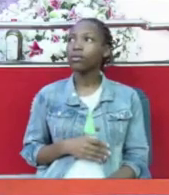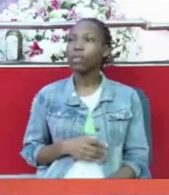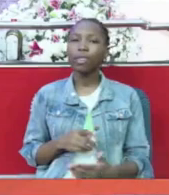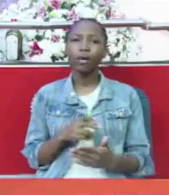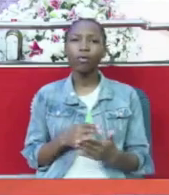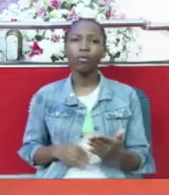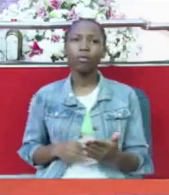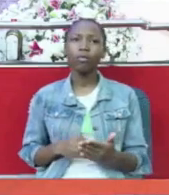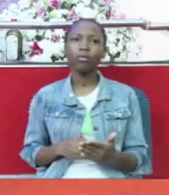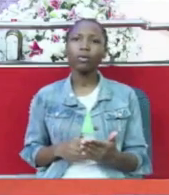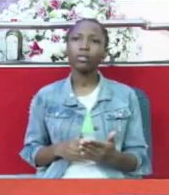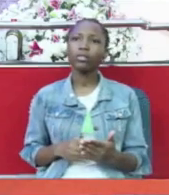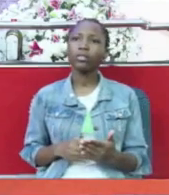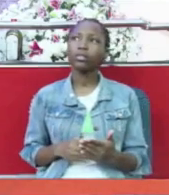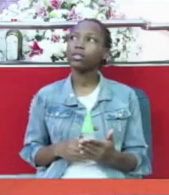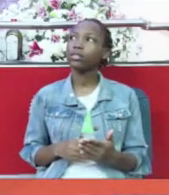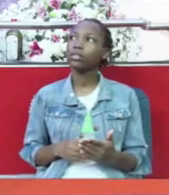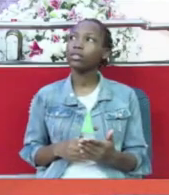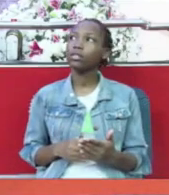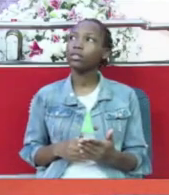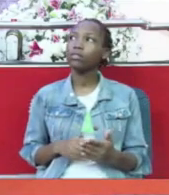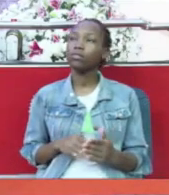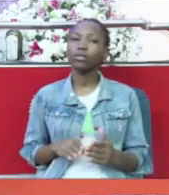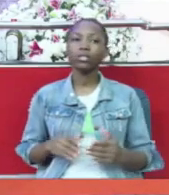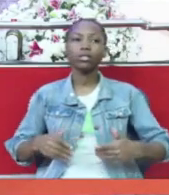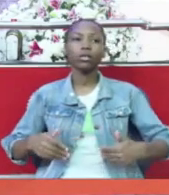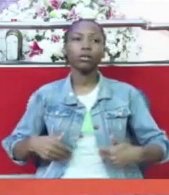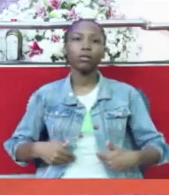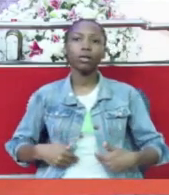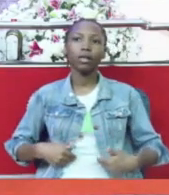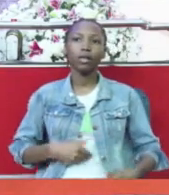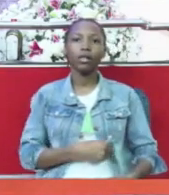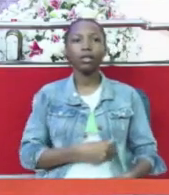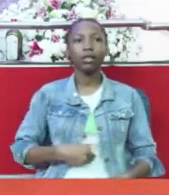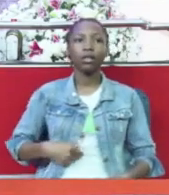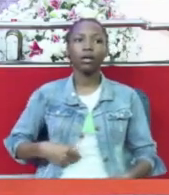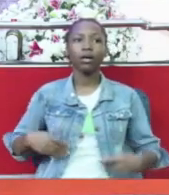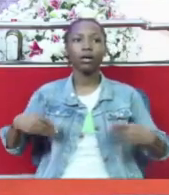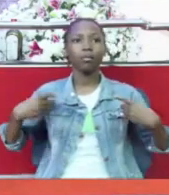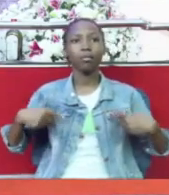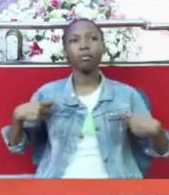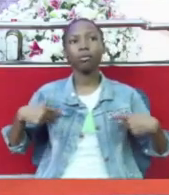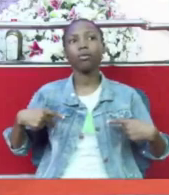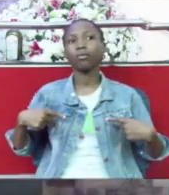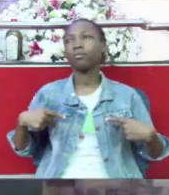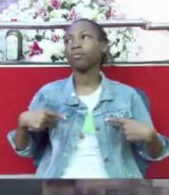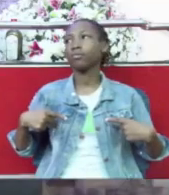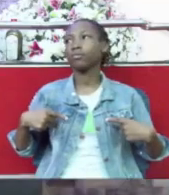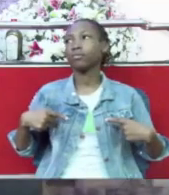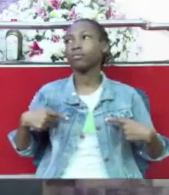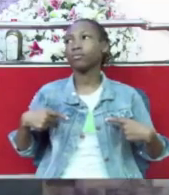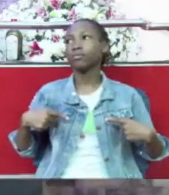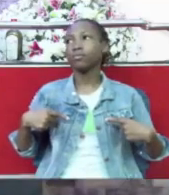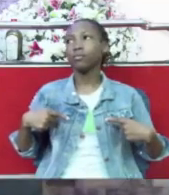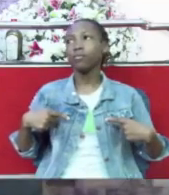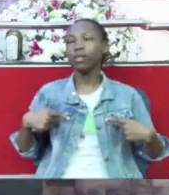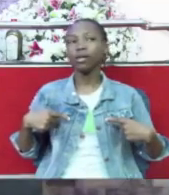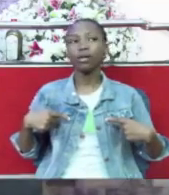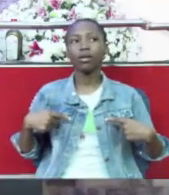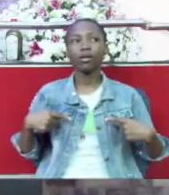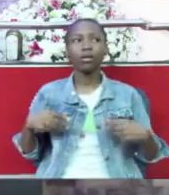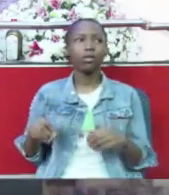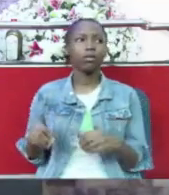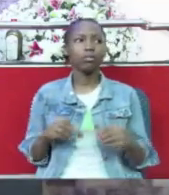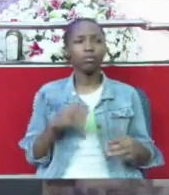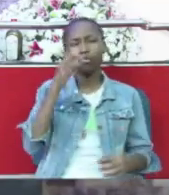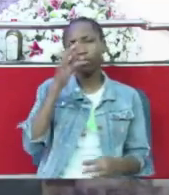force? The young people. Na rasilimali ni vijana. How do we pass on our faith to them so that it is true of